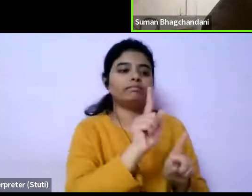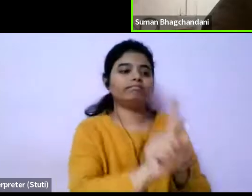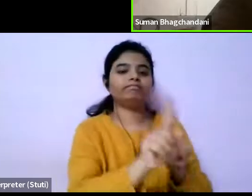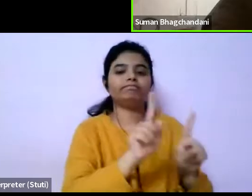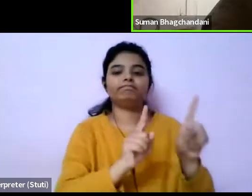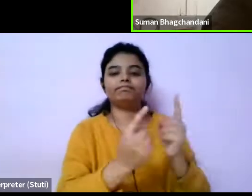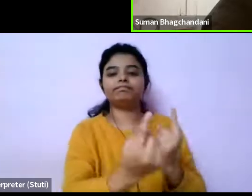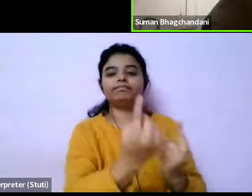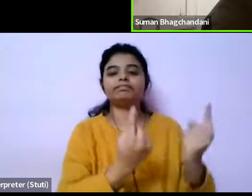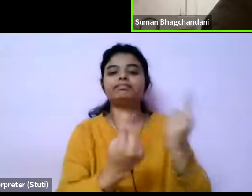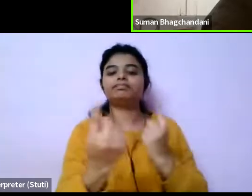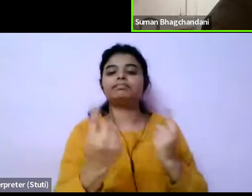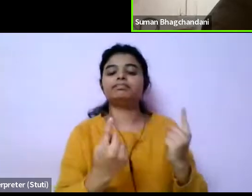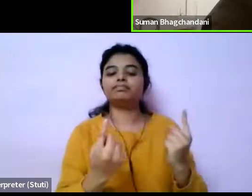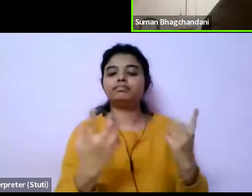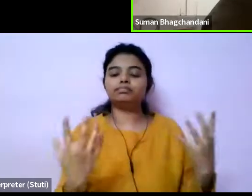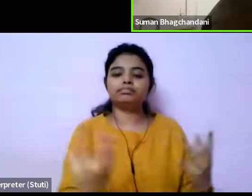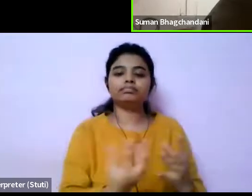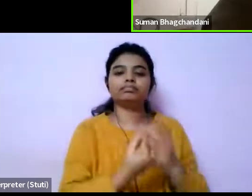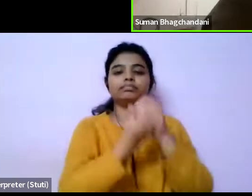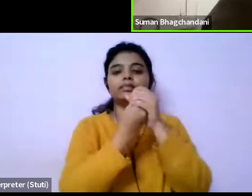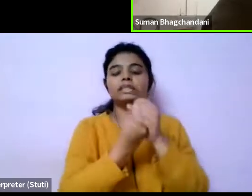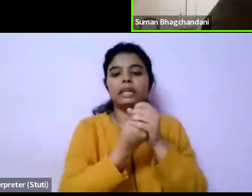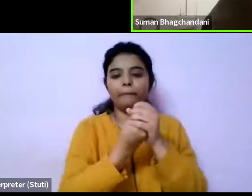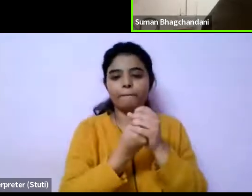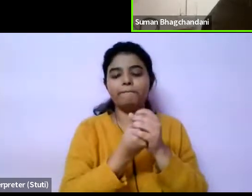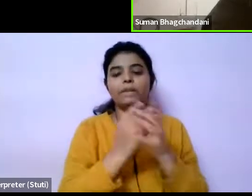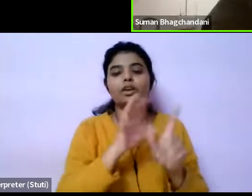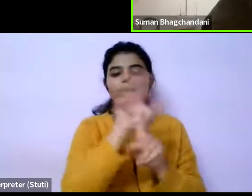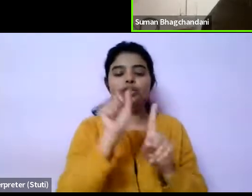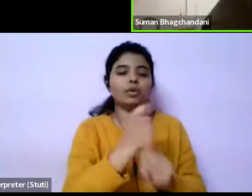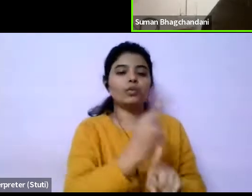of the collective rather than a manifestation of the hegemonic practices.